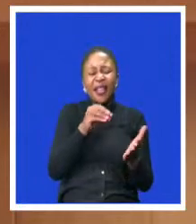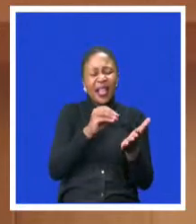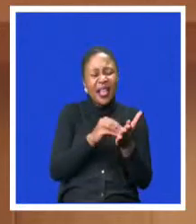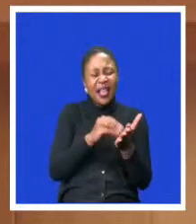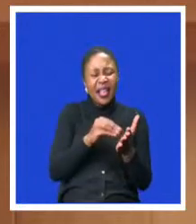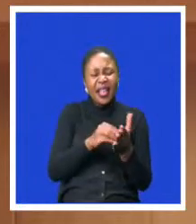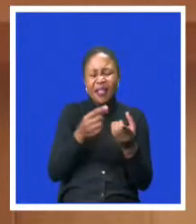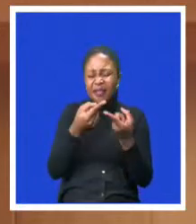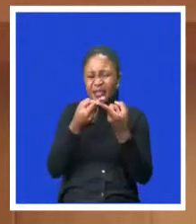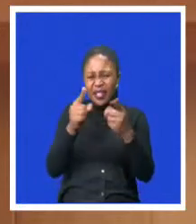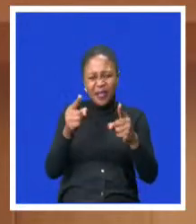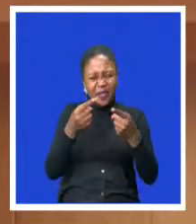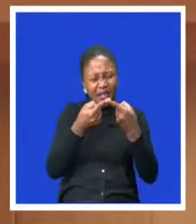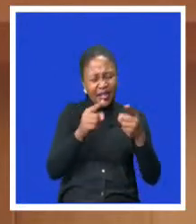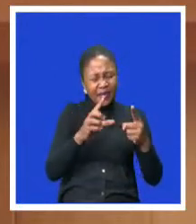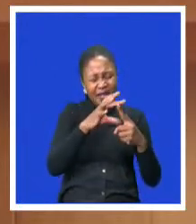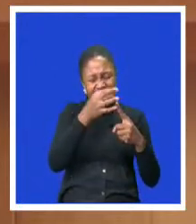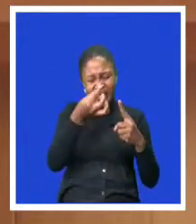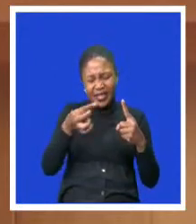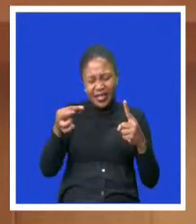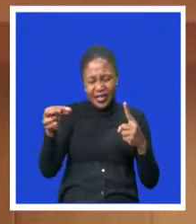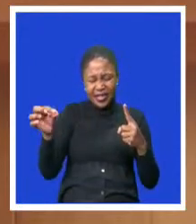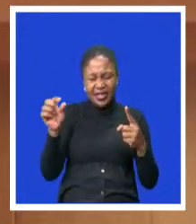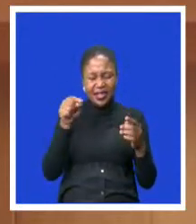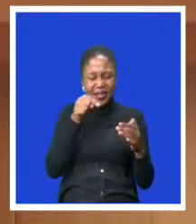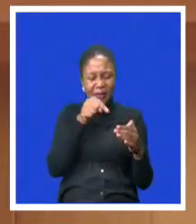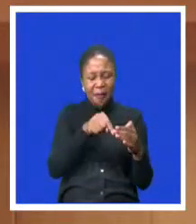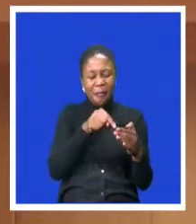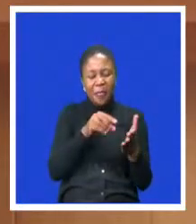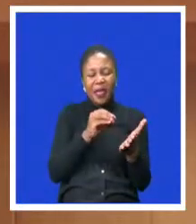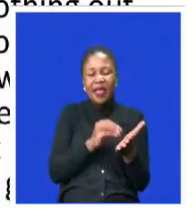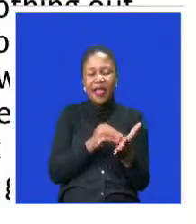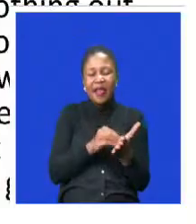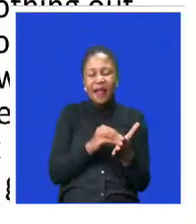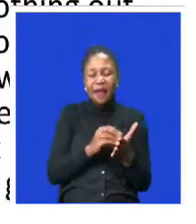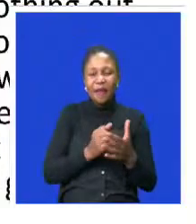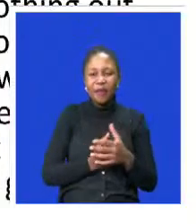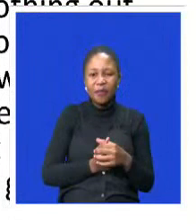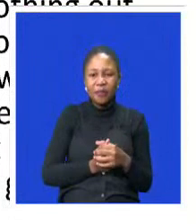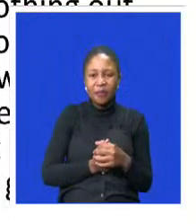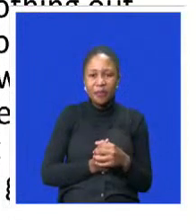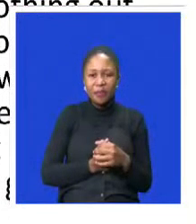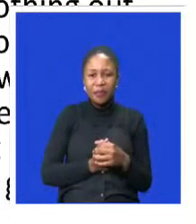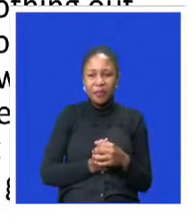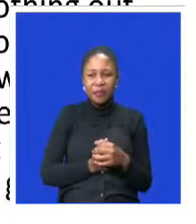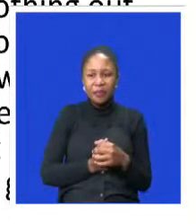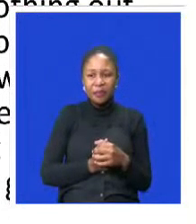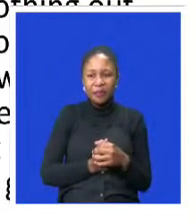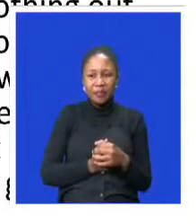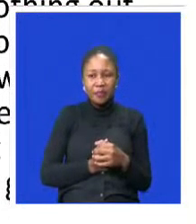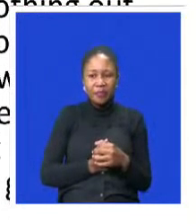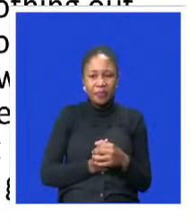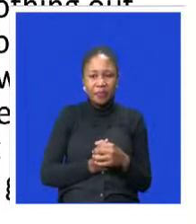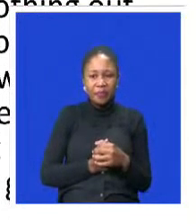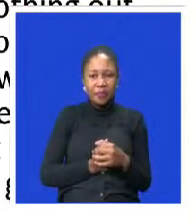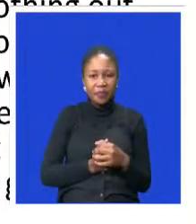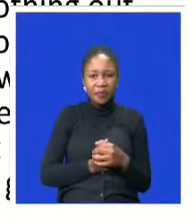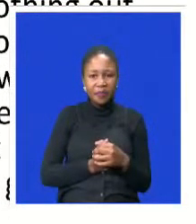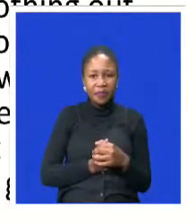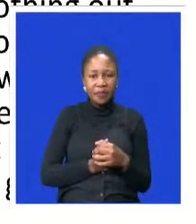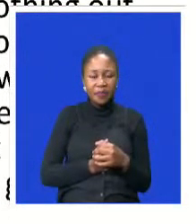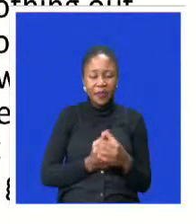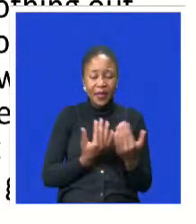are just going to look at the sentences in our paragraph. So now let us grab our a paper